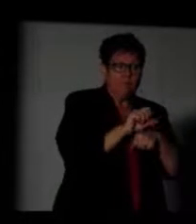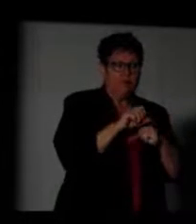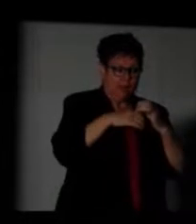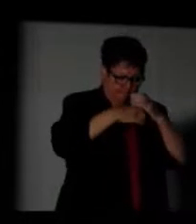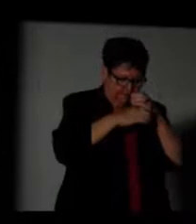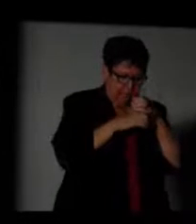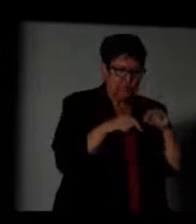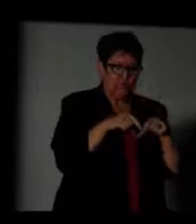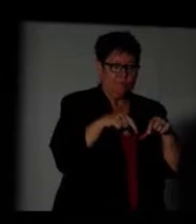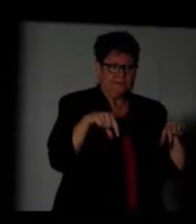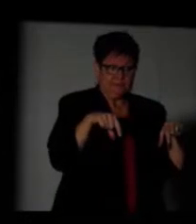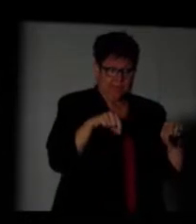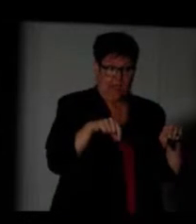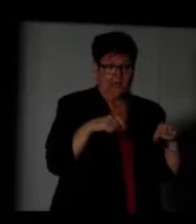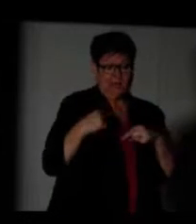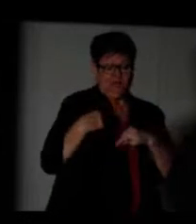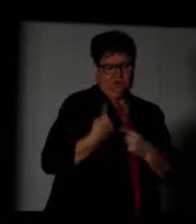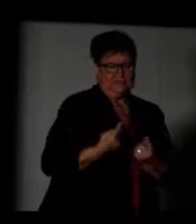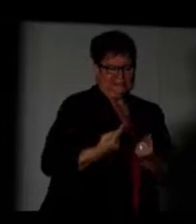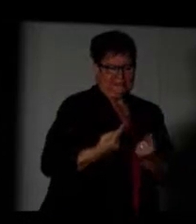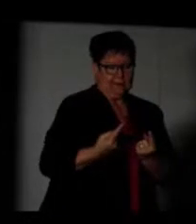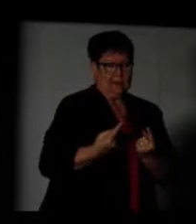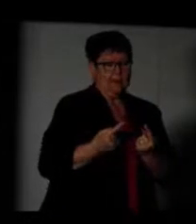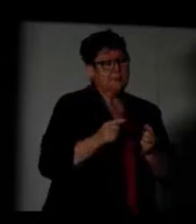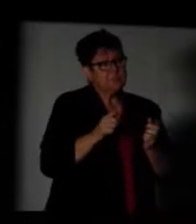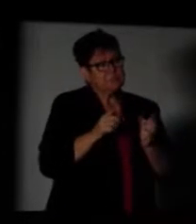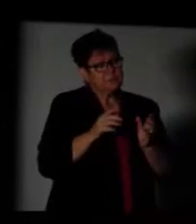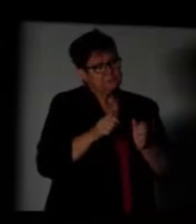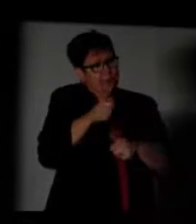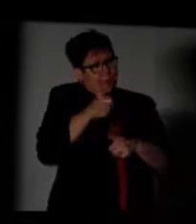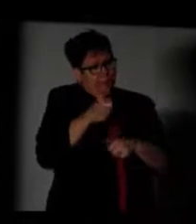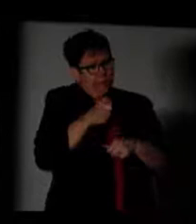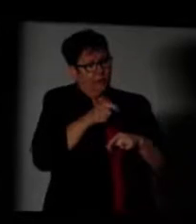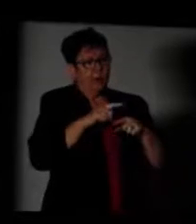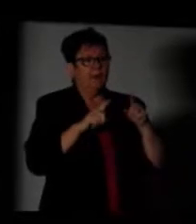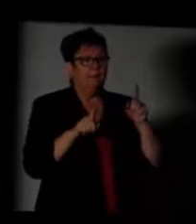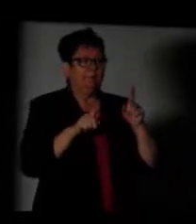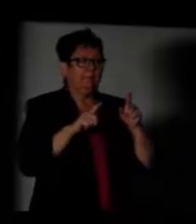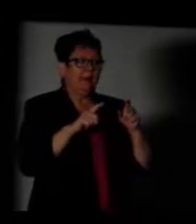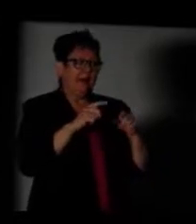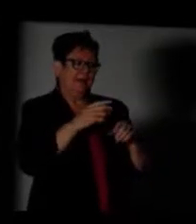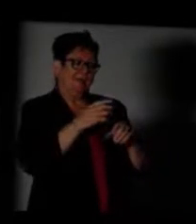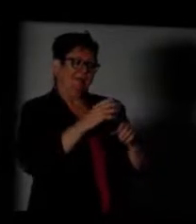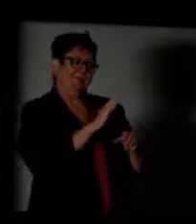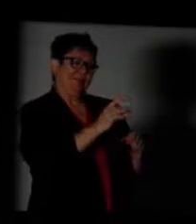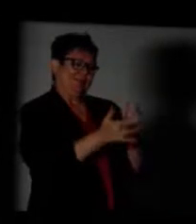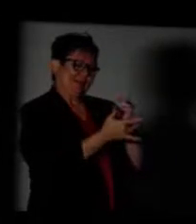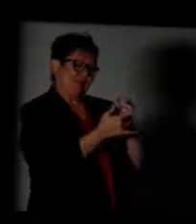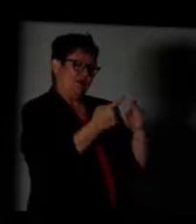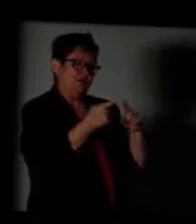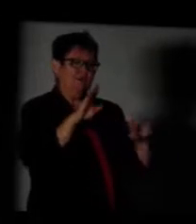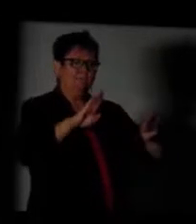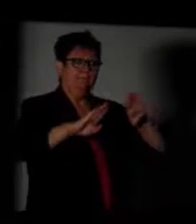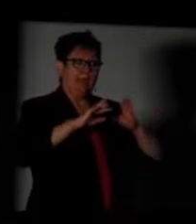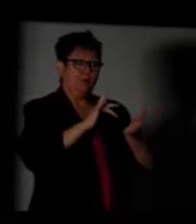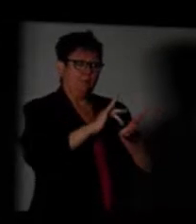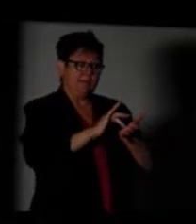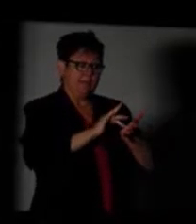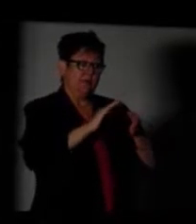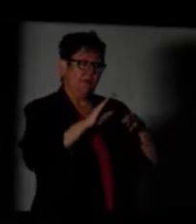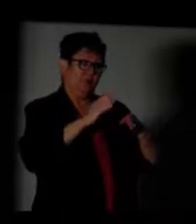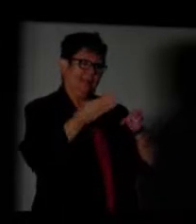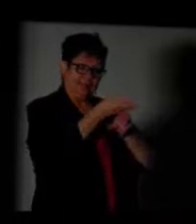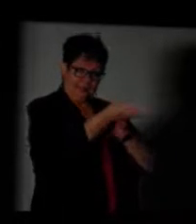macroscope slides recently, which are much smaller, but again, there are technologies from the biomedical industry to extract information from